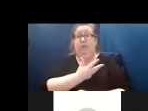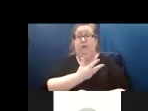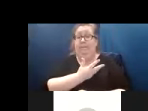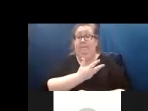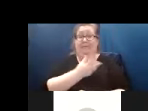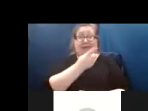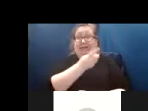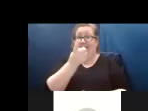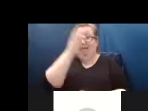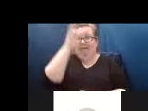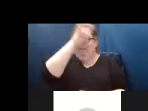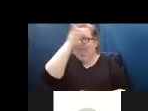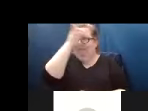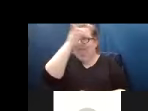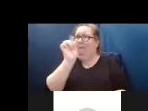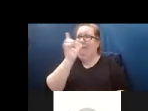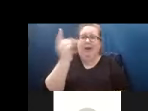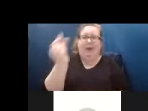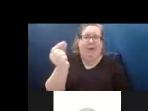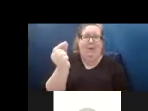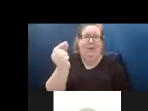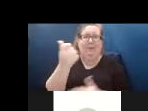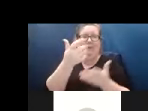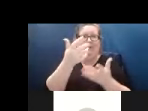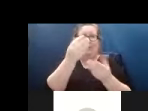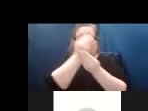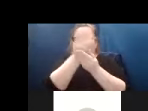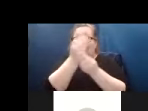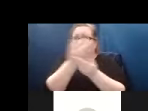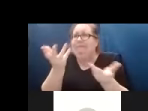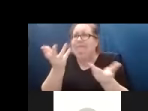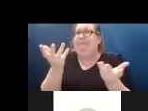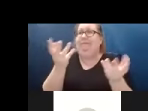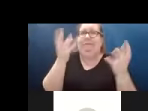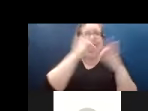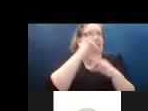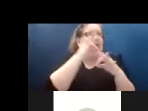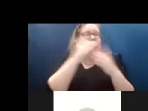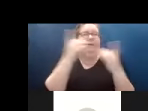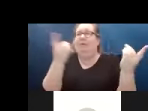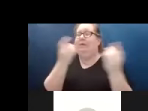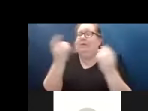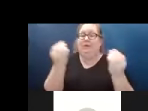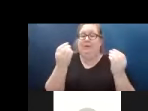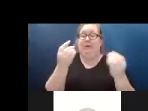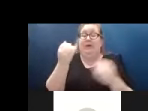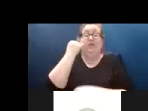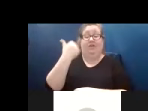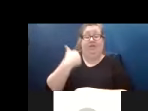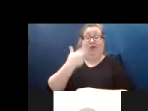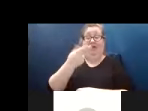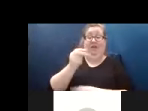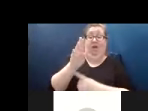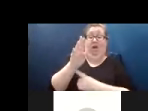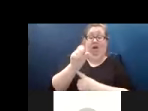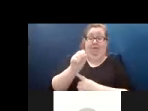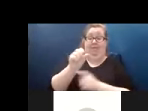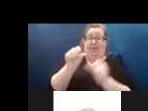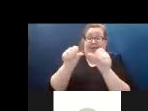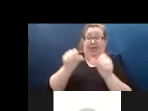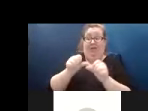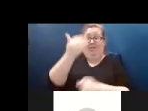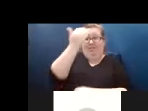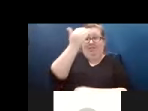didn't know where to go to get information right away. And so if you had these neighborhood level hubs that were identified ahead of time, we